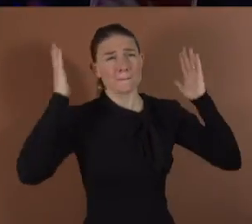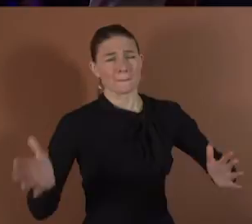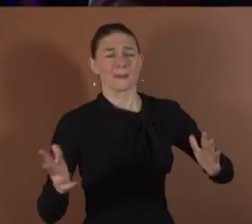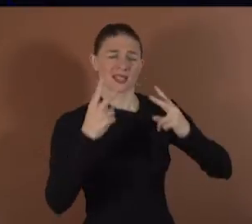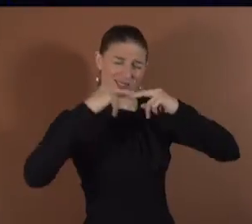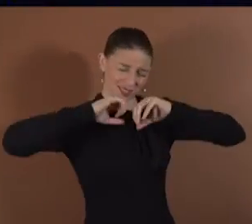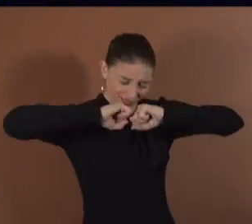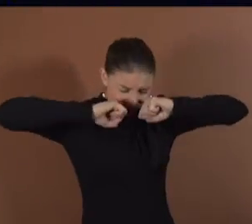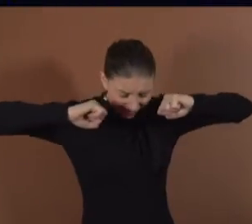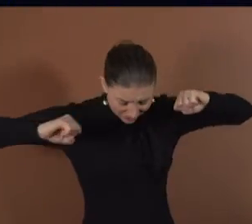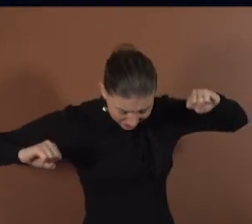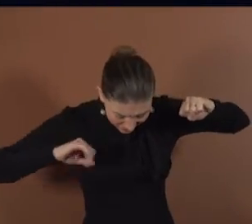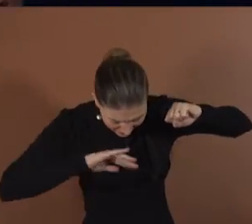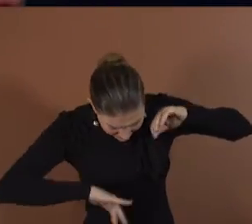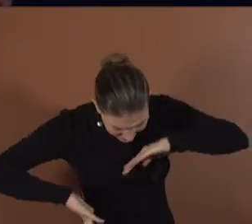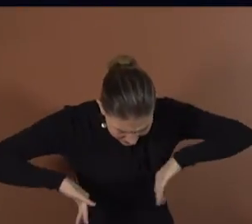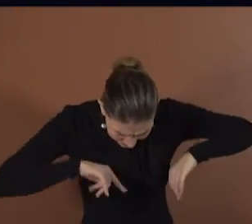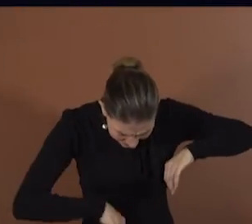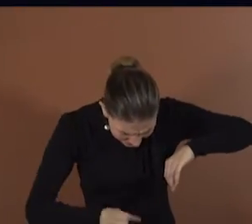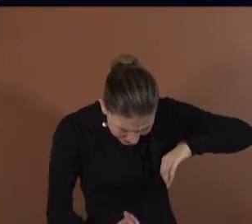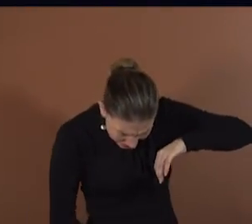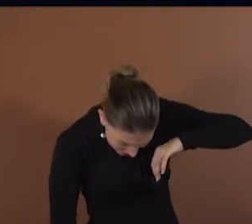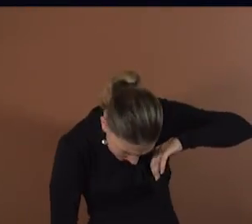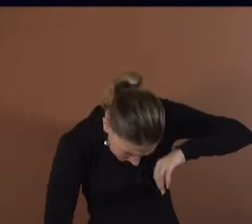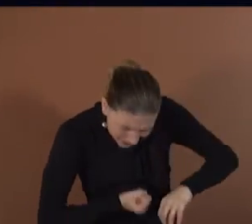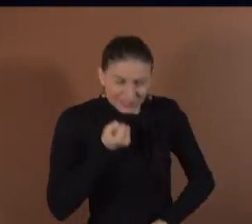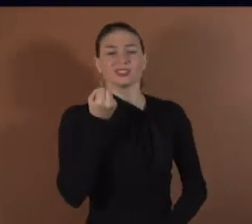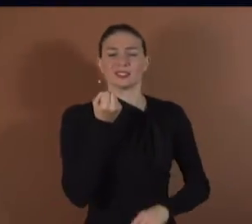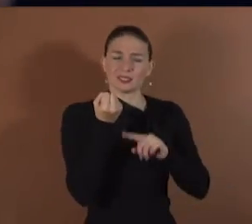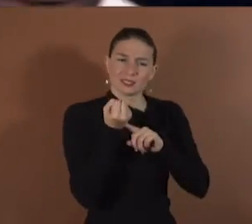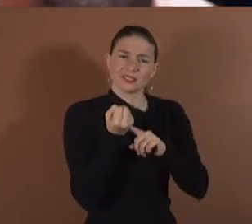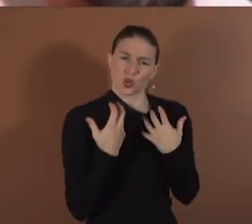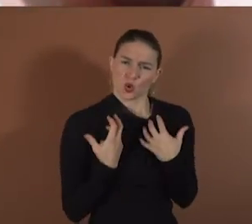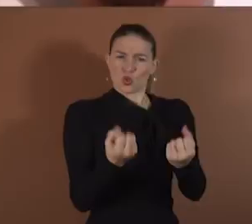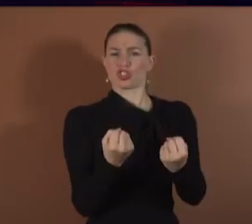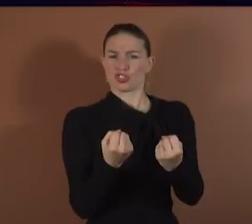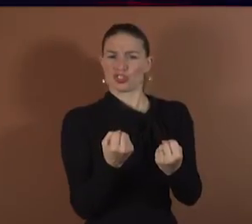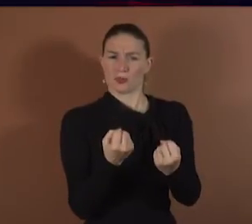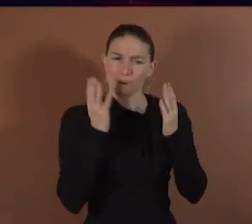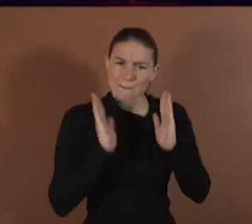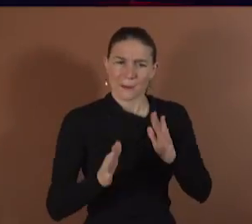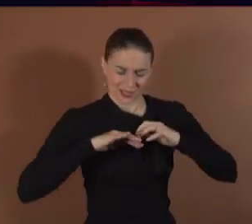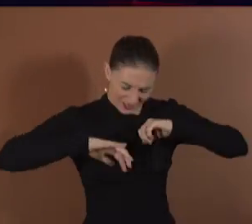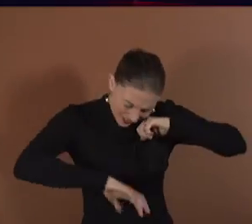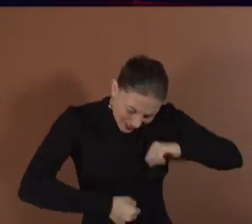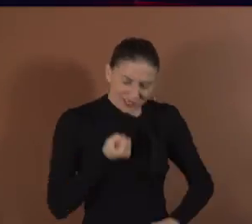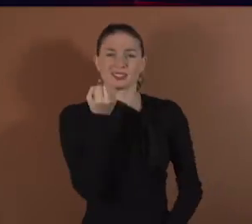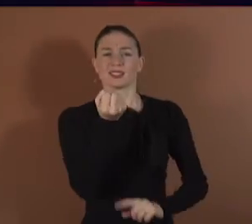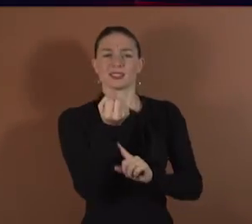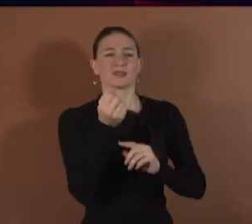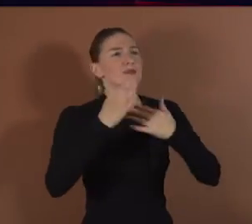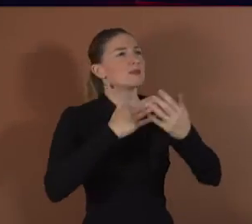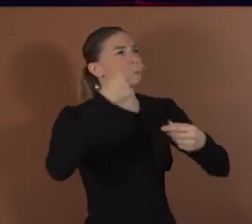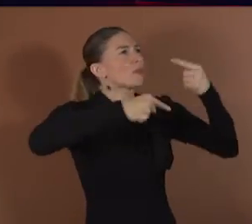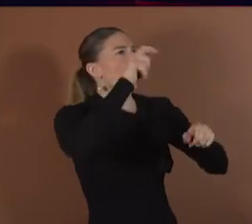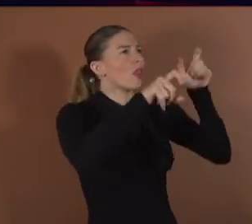that we have not seen in a long time. We need our religious leaders to step forward and say to the world,